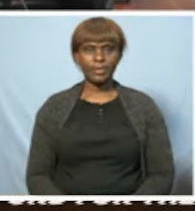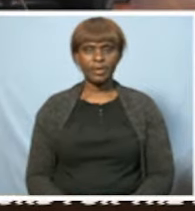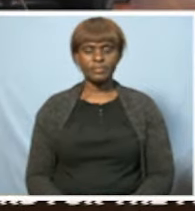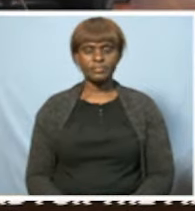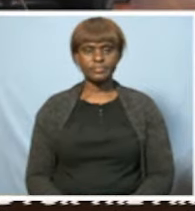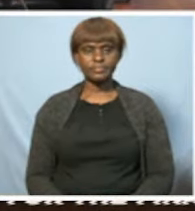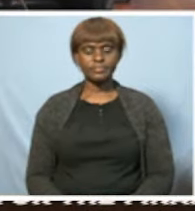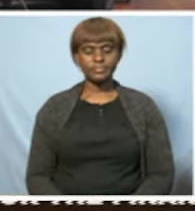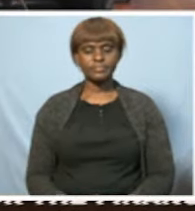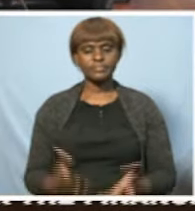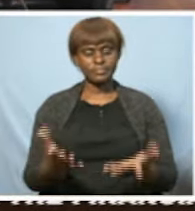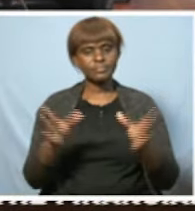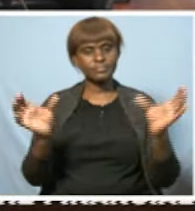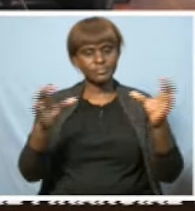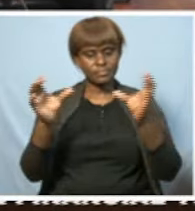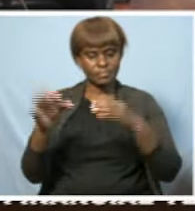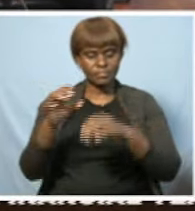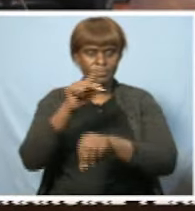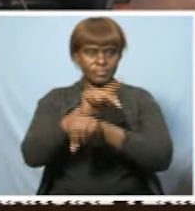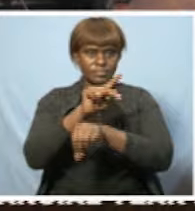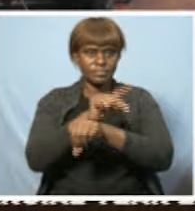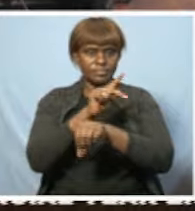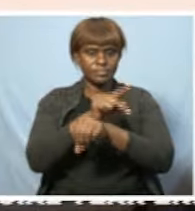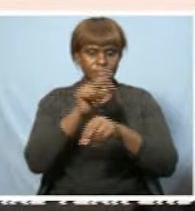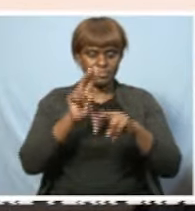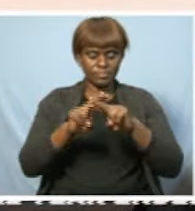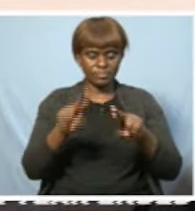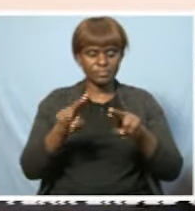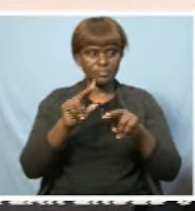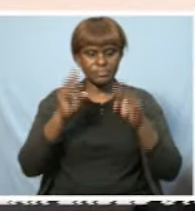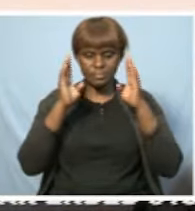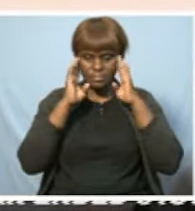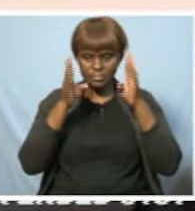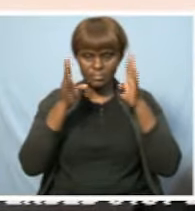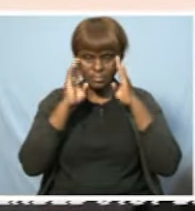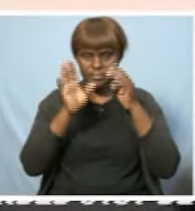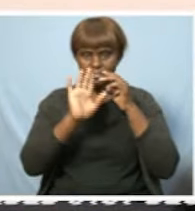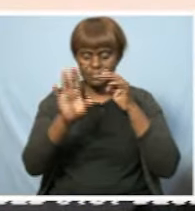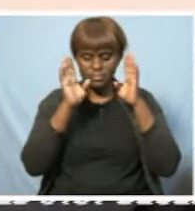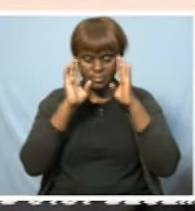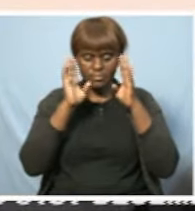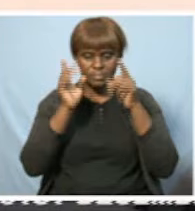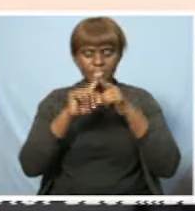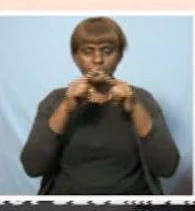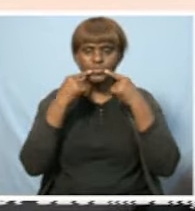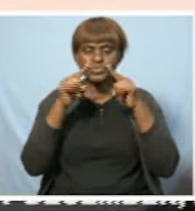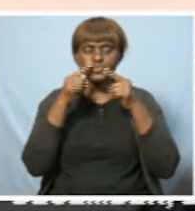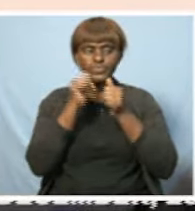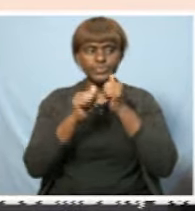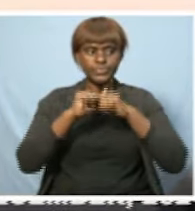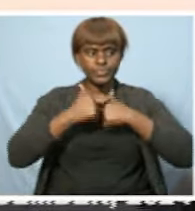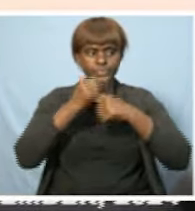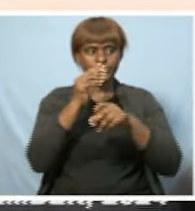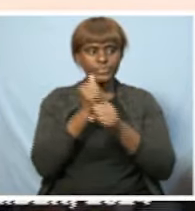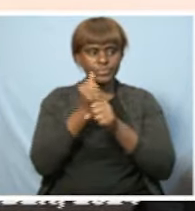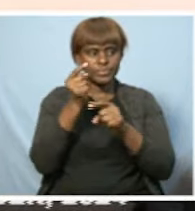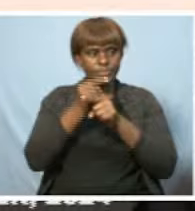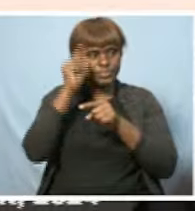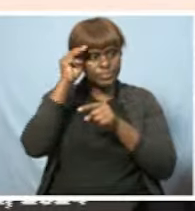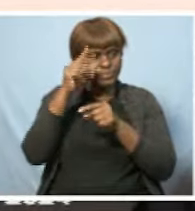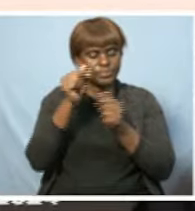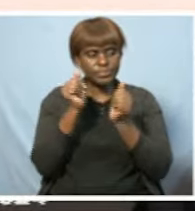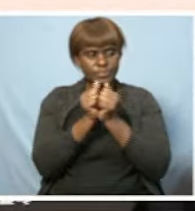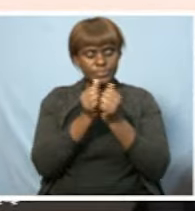For community projects. Chair, I would draw your attention to a circular which we received from the ministry